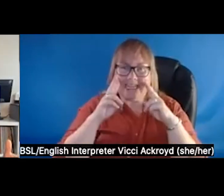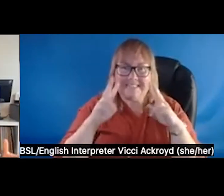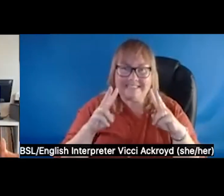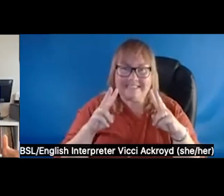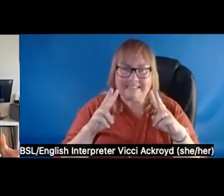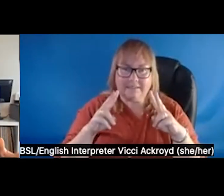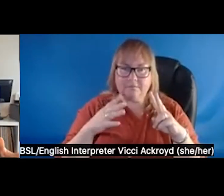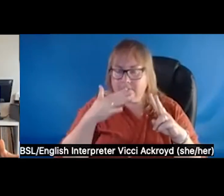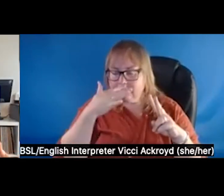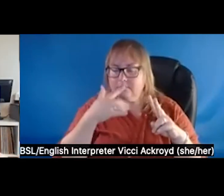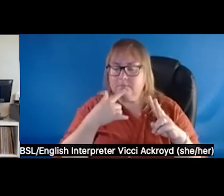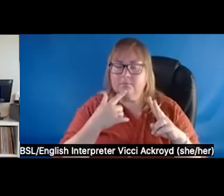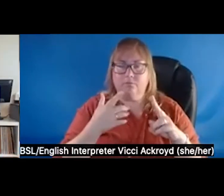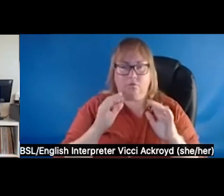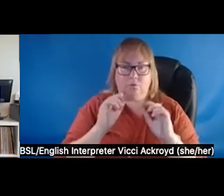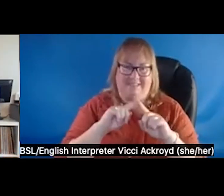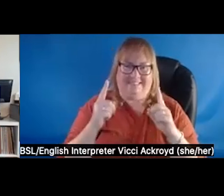we're all sat in different rooms,